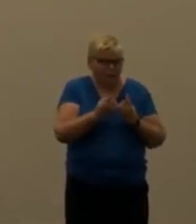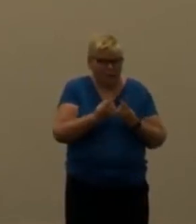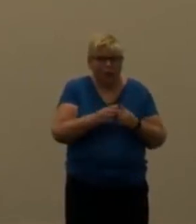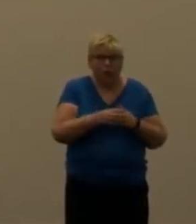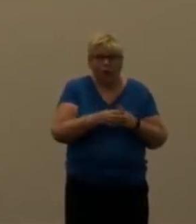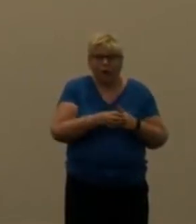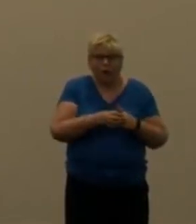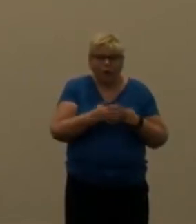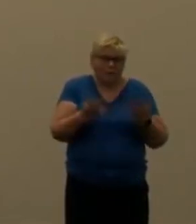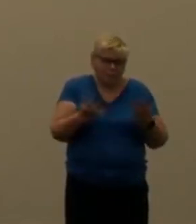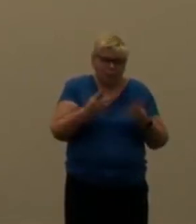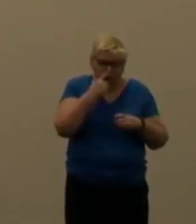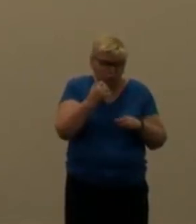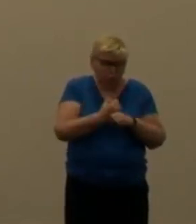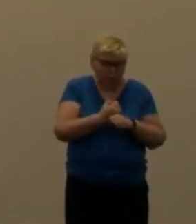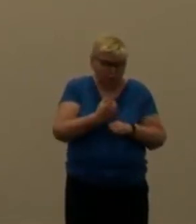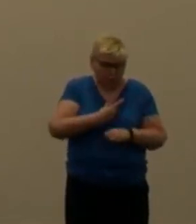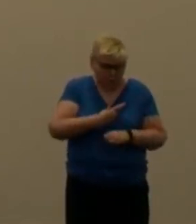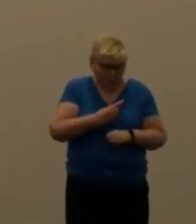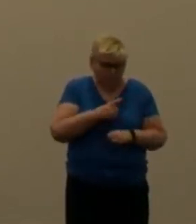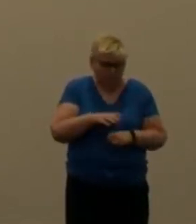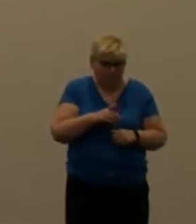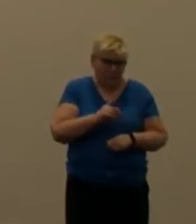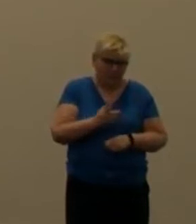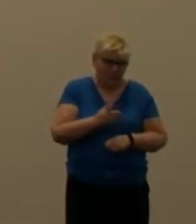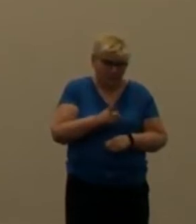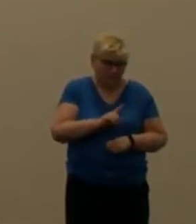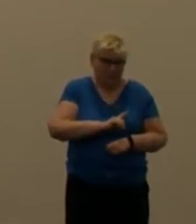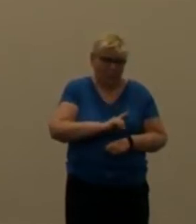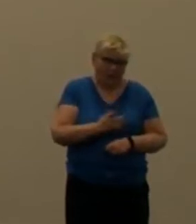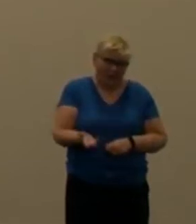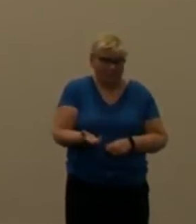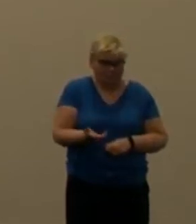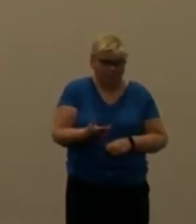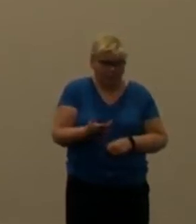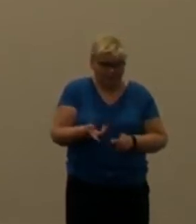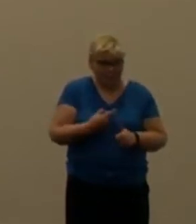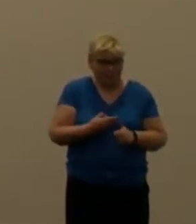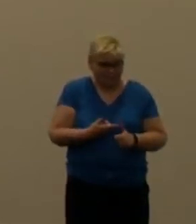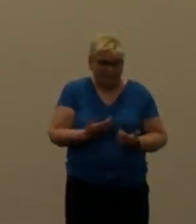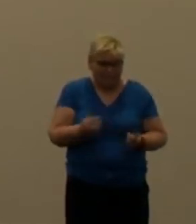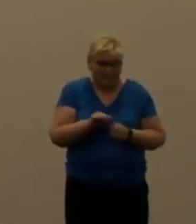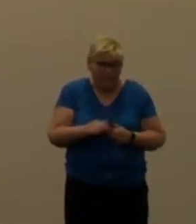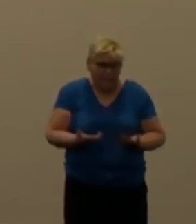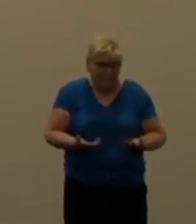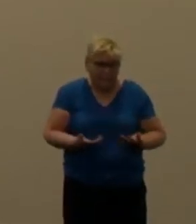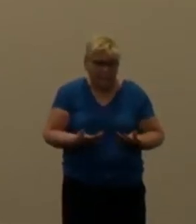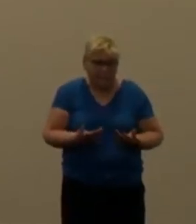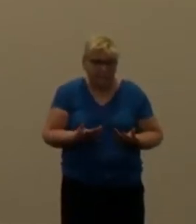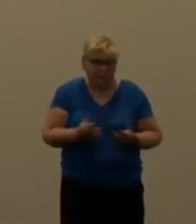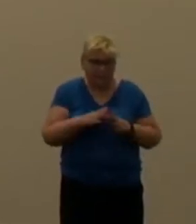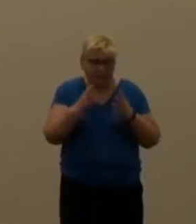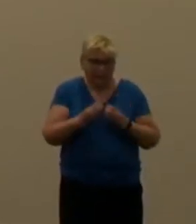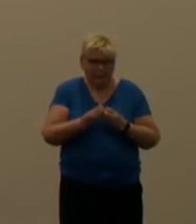course, you can do it manually, but come on, guys. You can do better than that. Of course, everything is going to